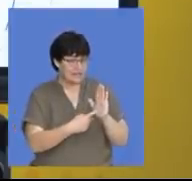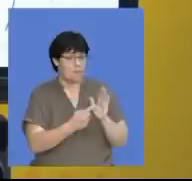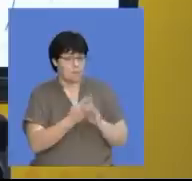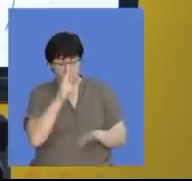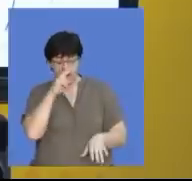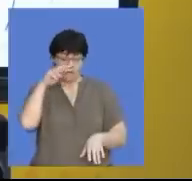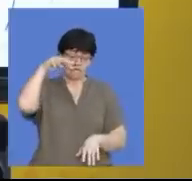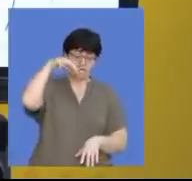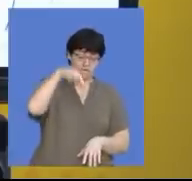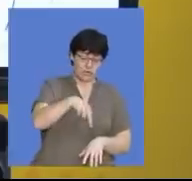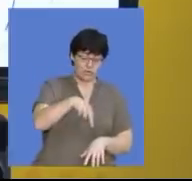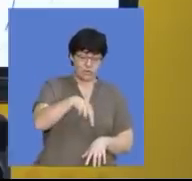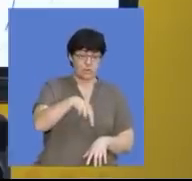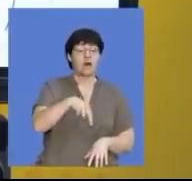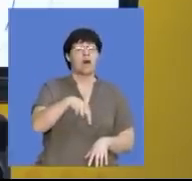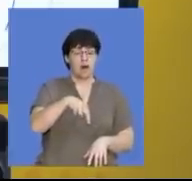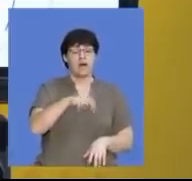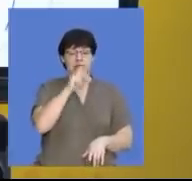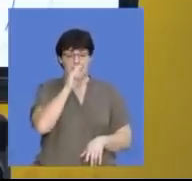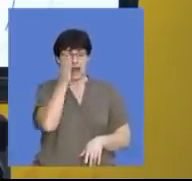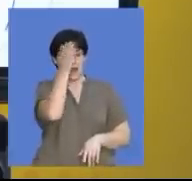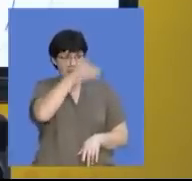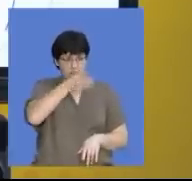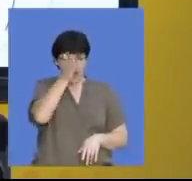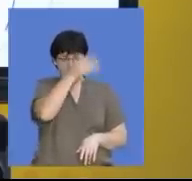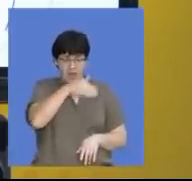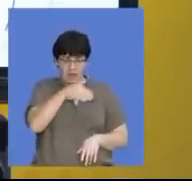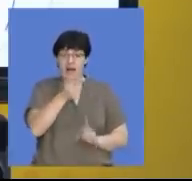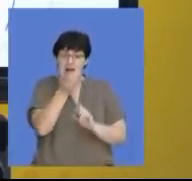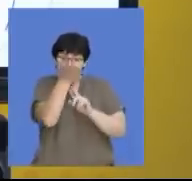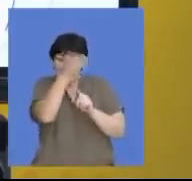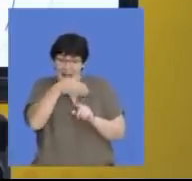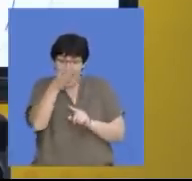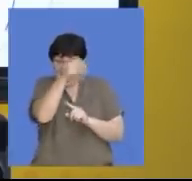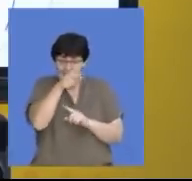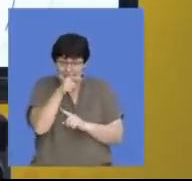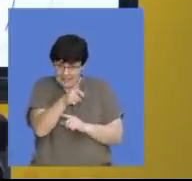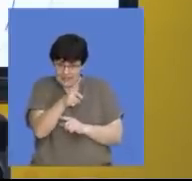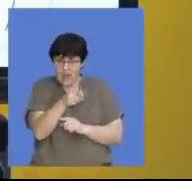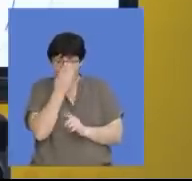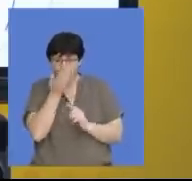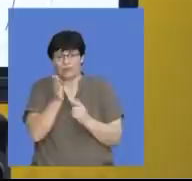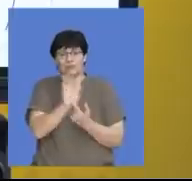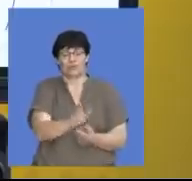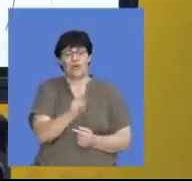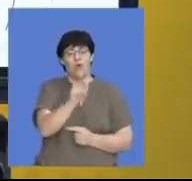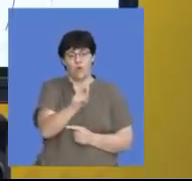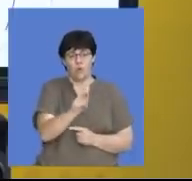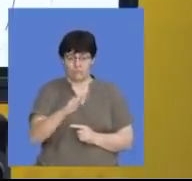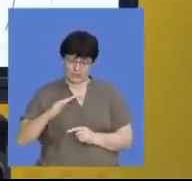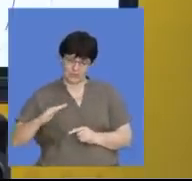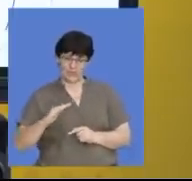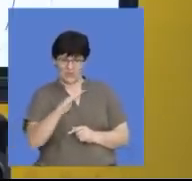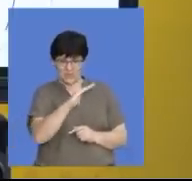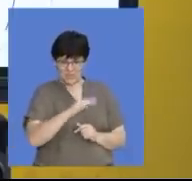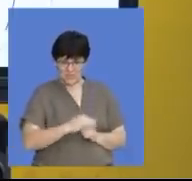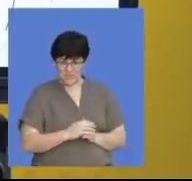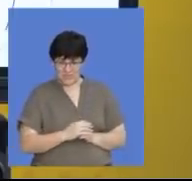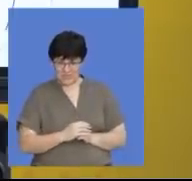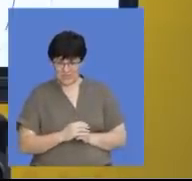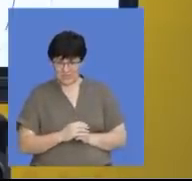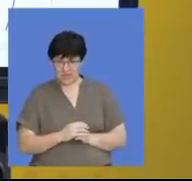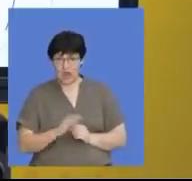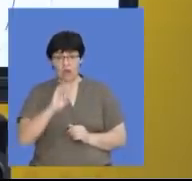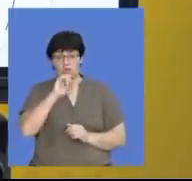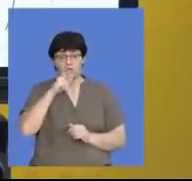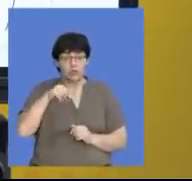the top, and we see contour lines, those contour lines are indication of slopes. The